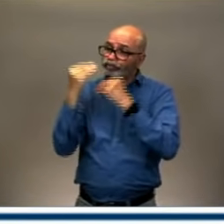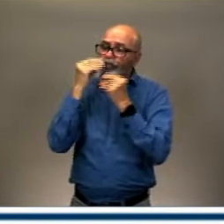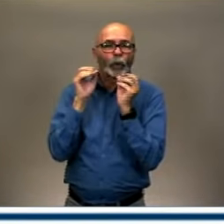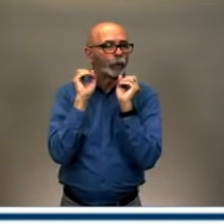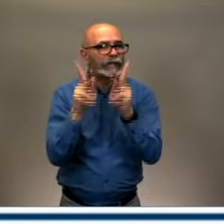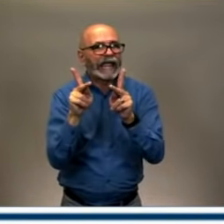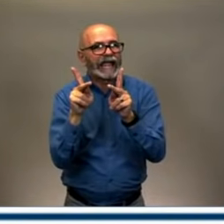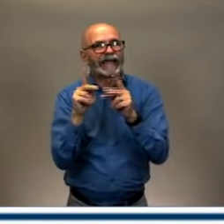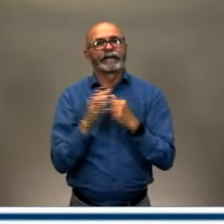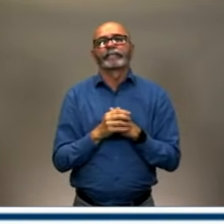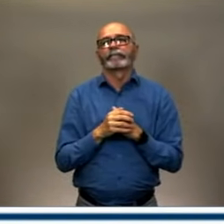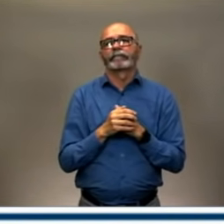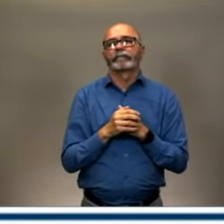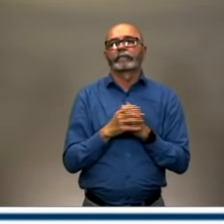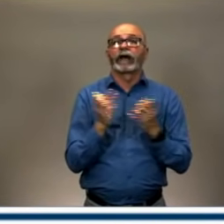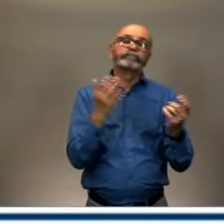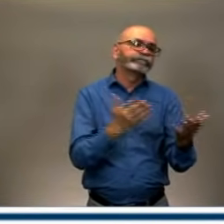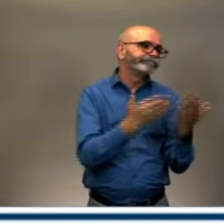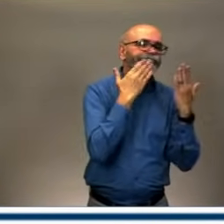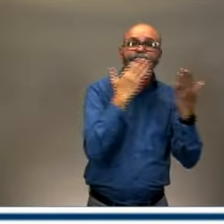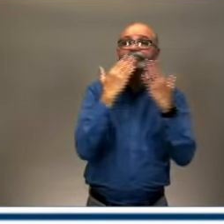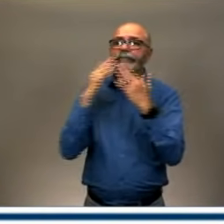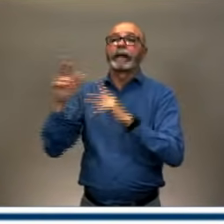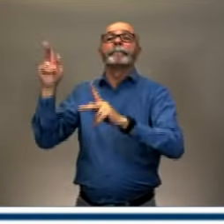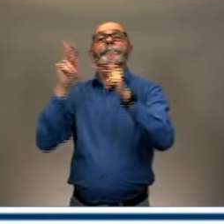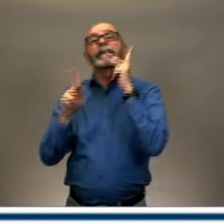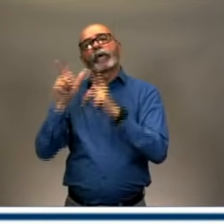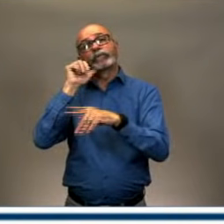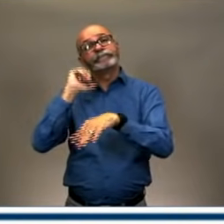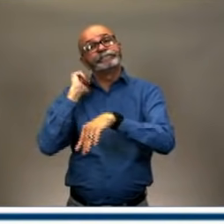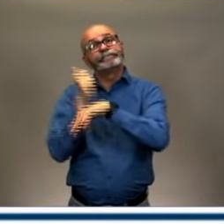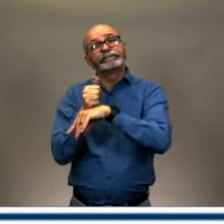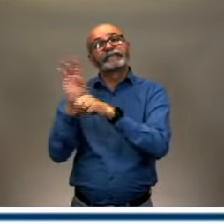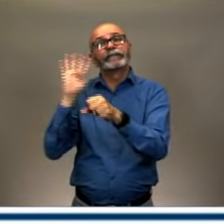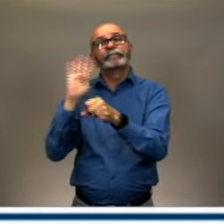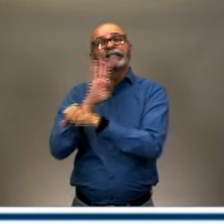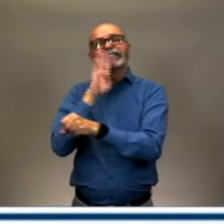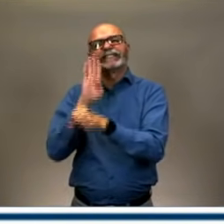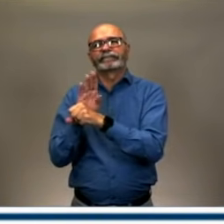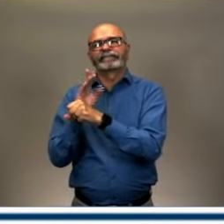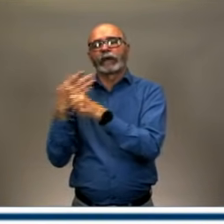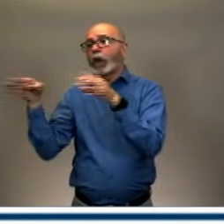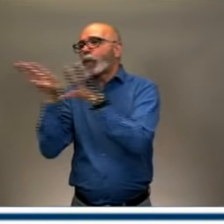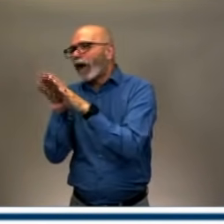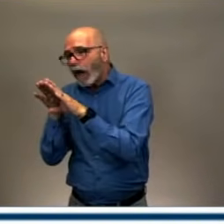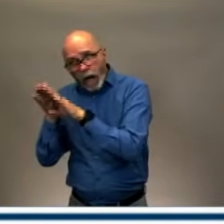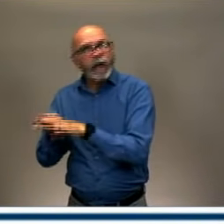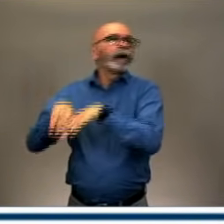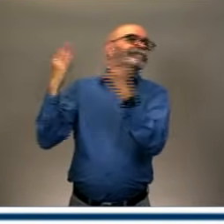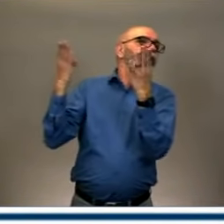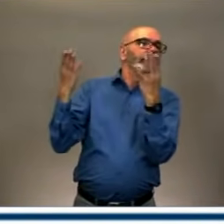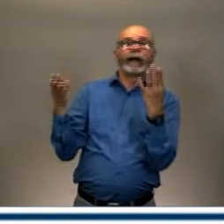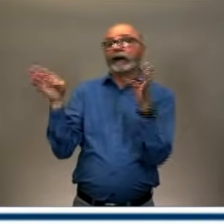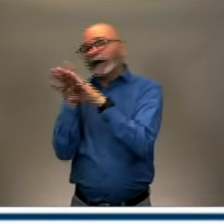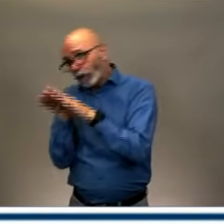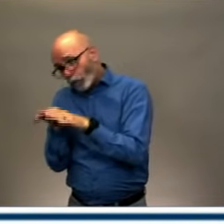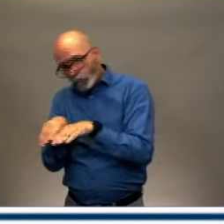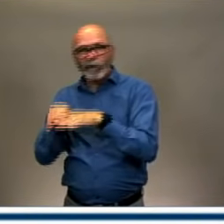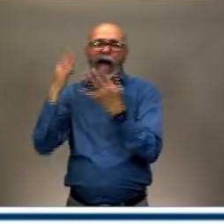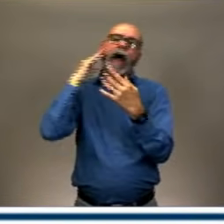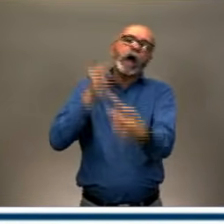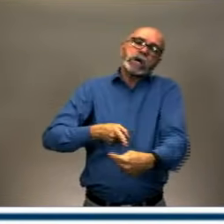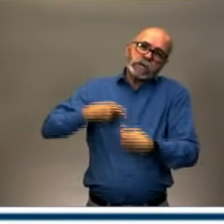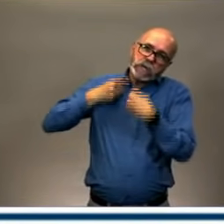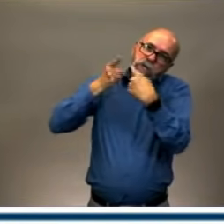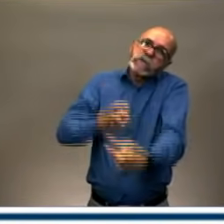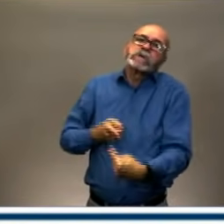to thank the entrepreneurs in our province. I know shutting you down and then reopening again has been difficult on you. But this time we want to